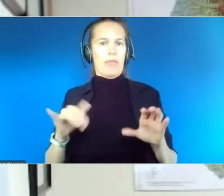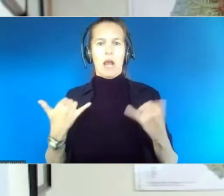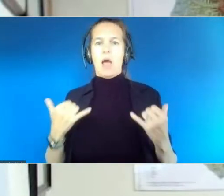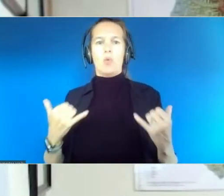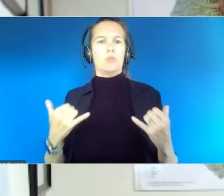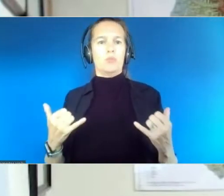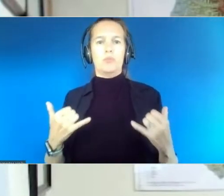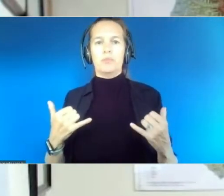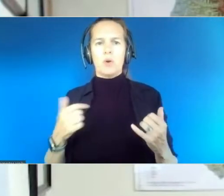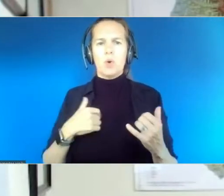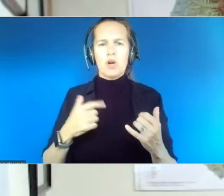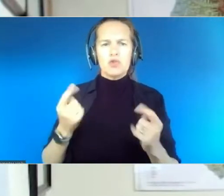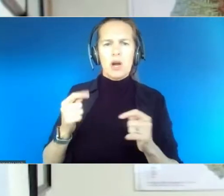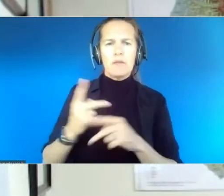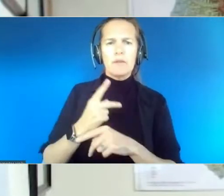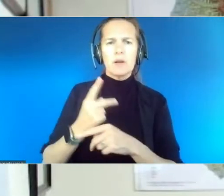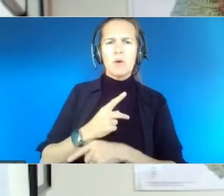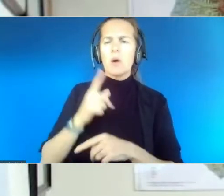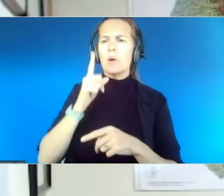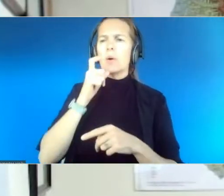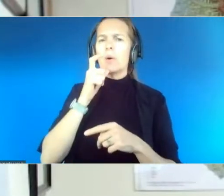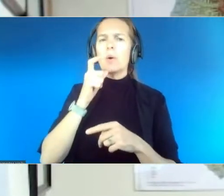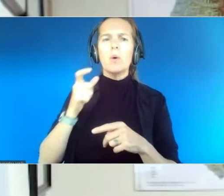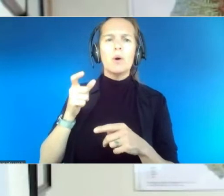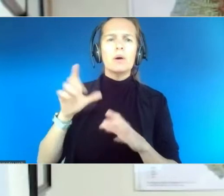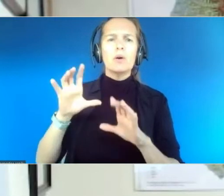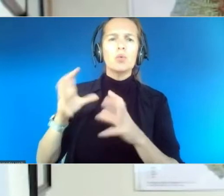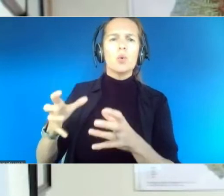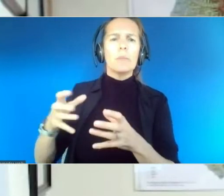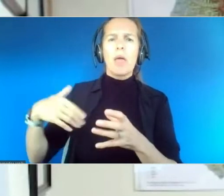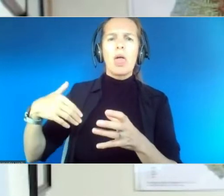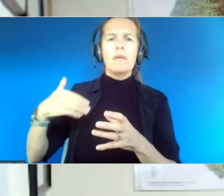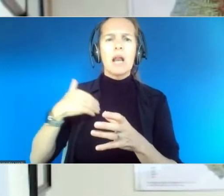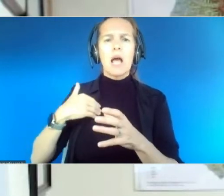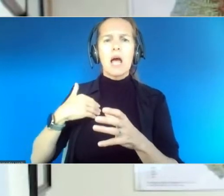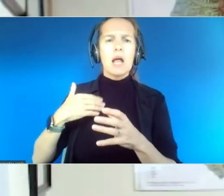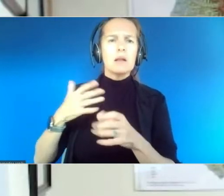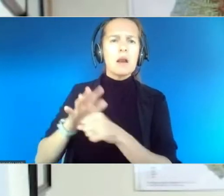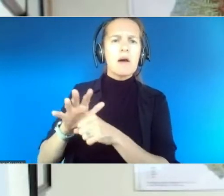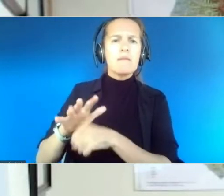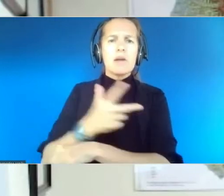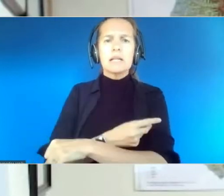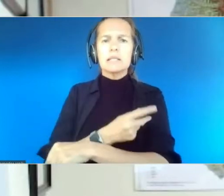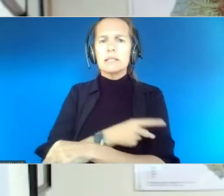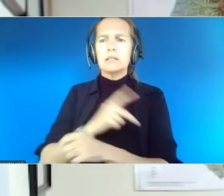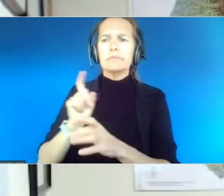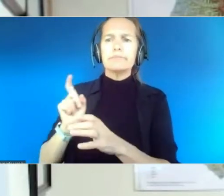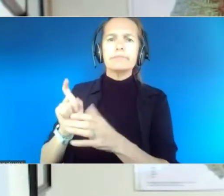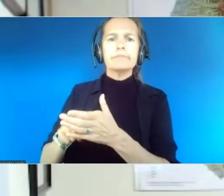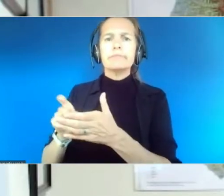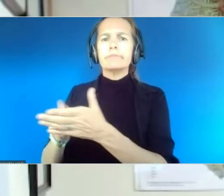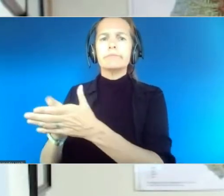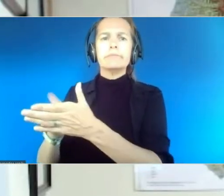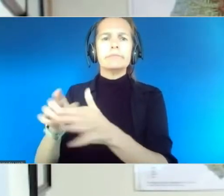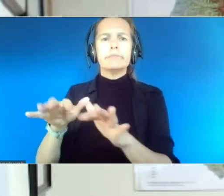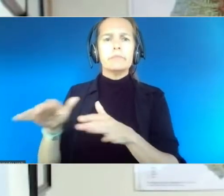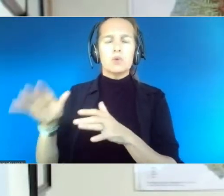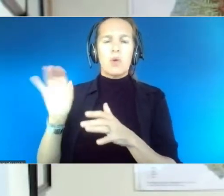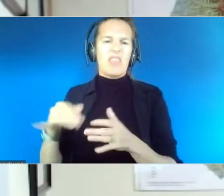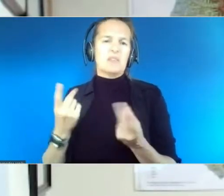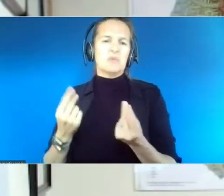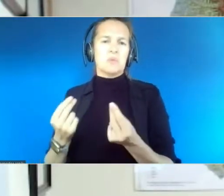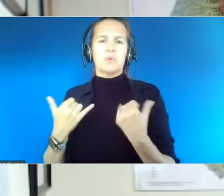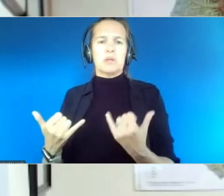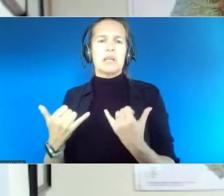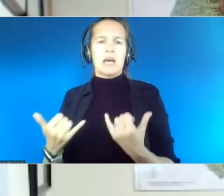a disparity in getting the vaccines out to. But those are the explanations that I've heard of as the reason why we are